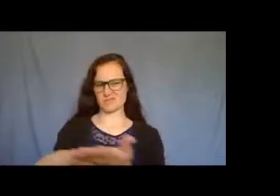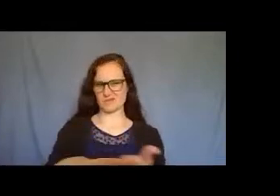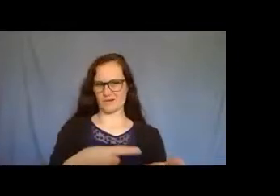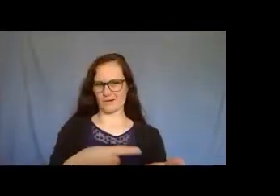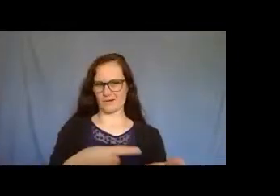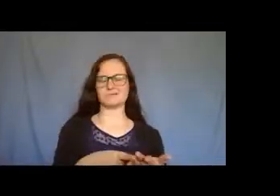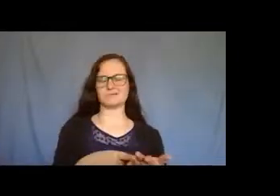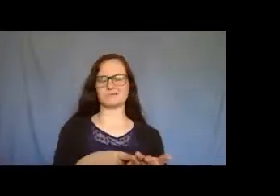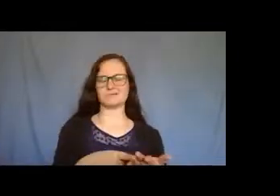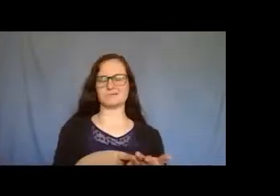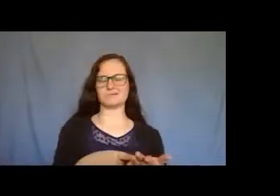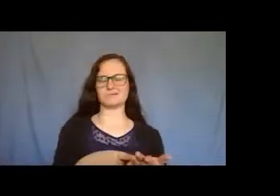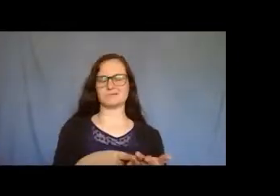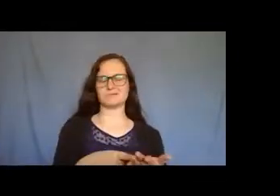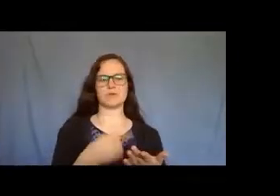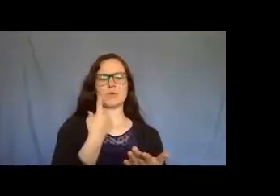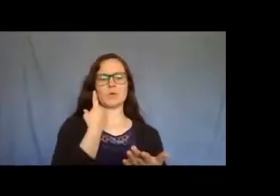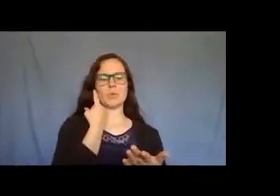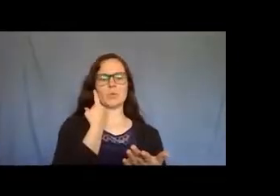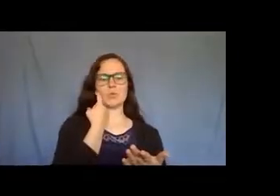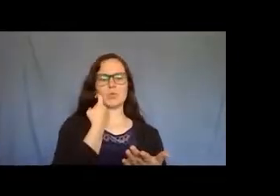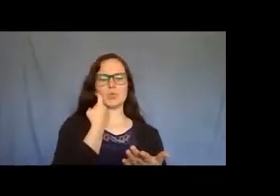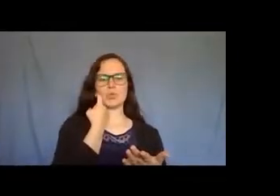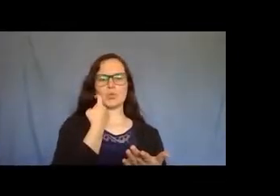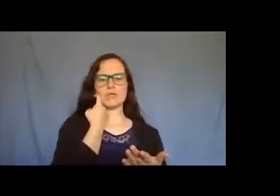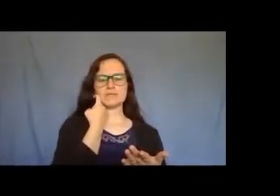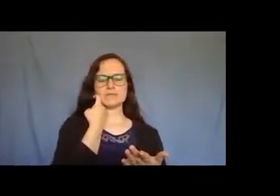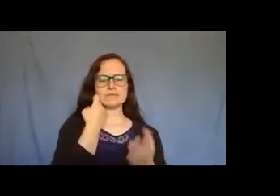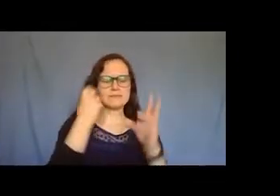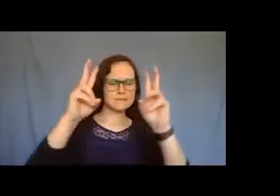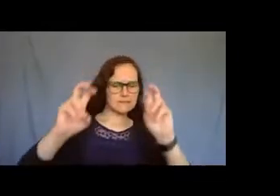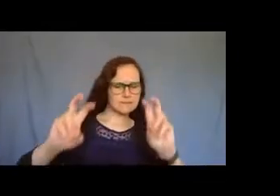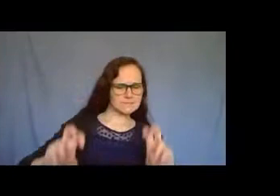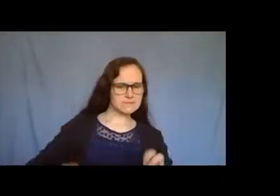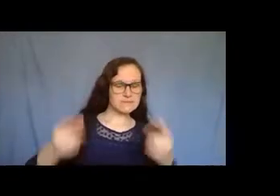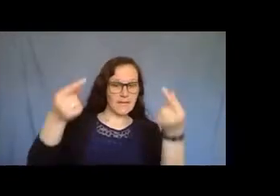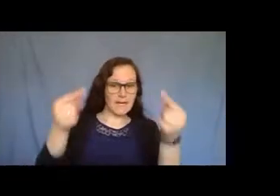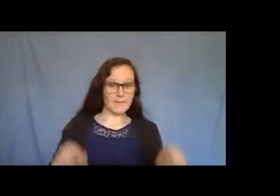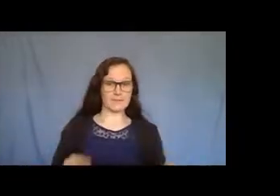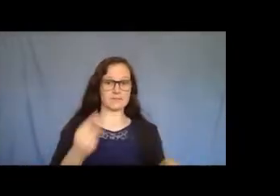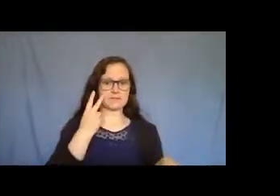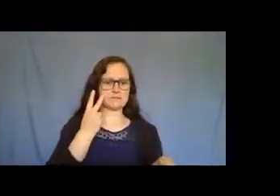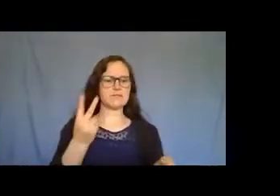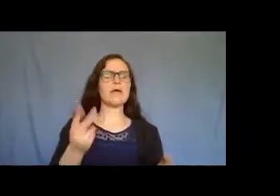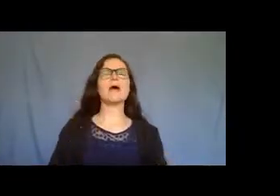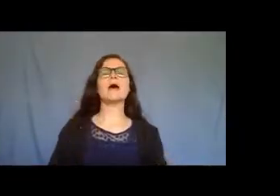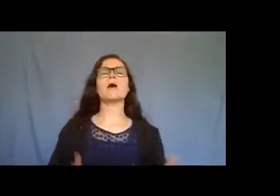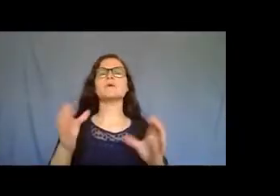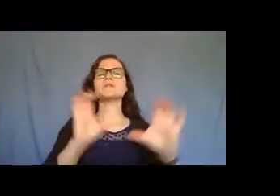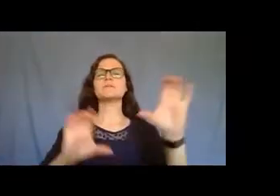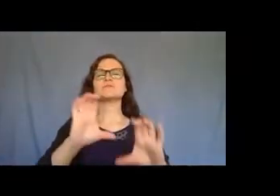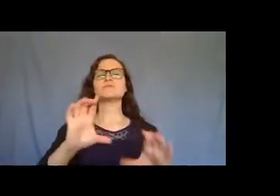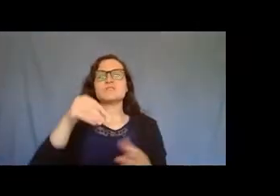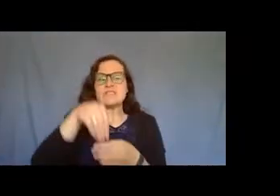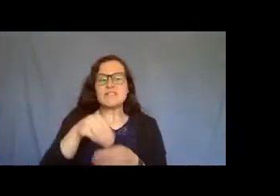recent assessments that we've completed into lead concentrations in the Animas River in New Mexico.